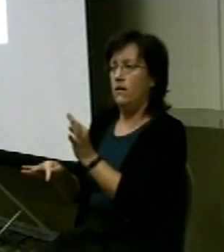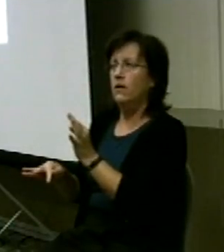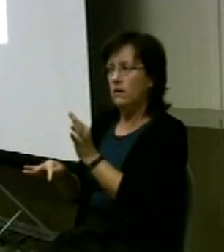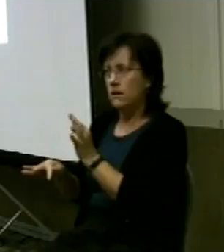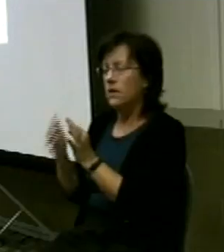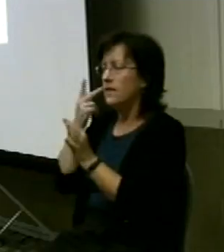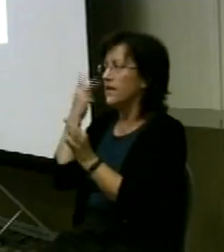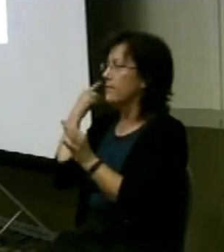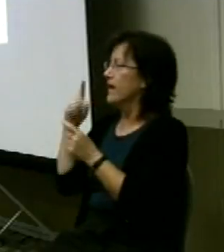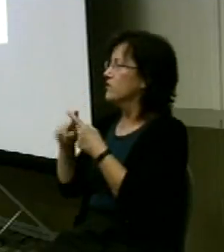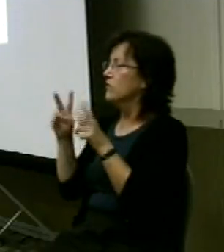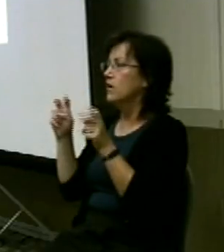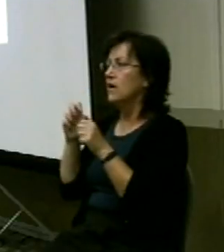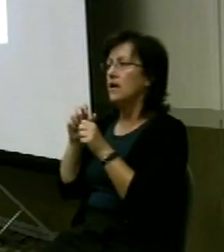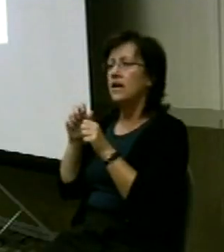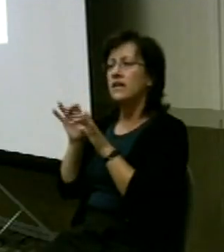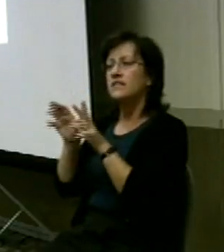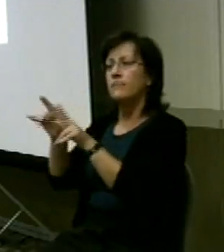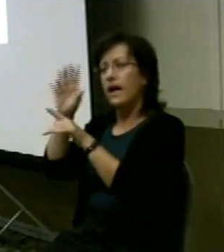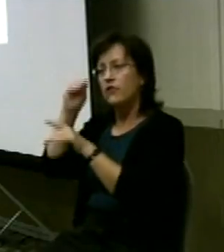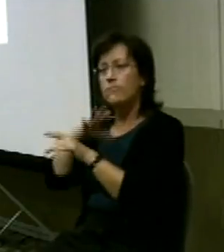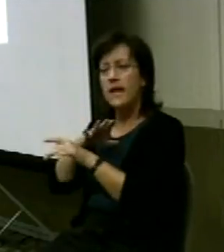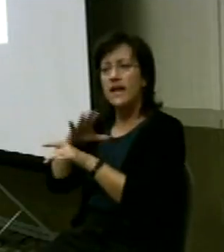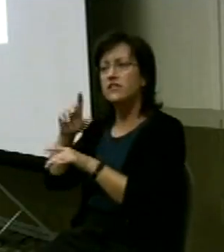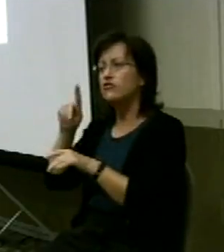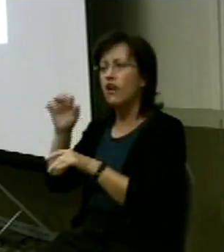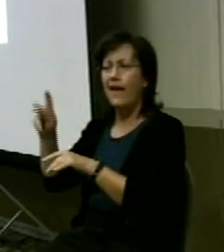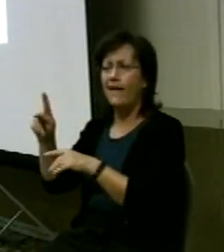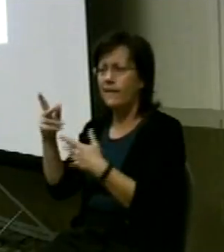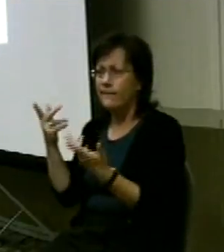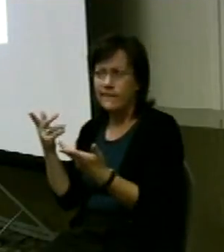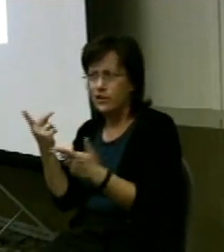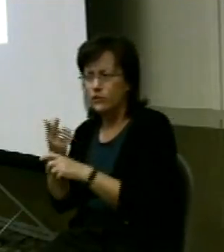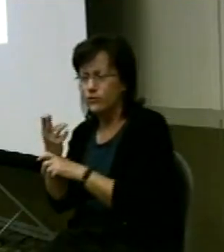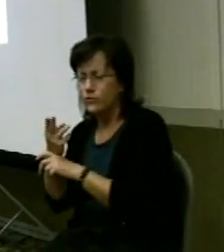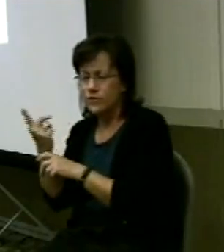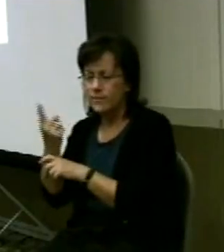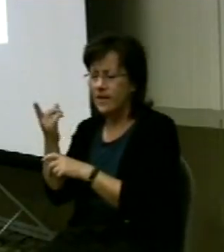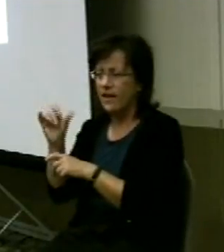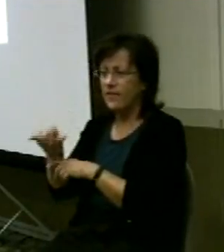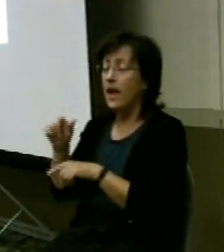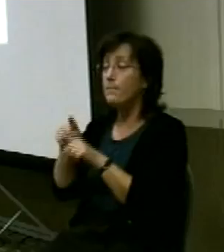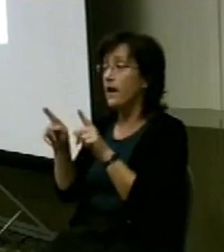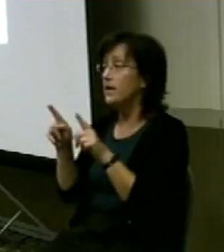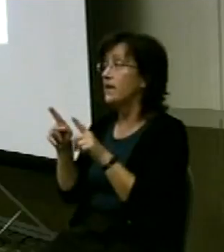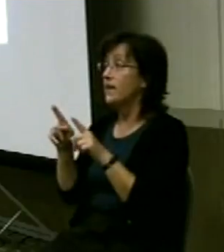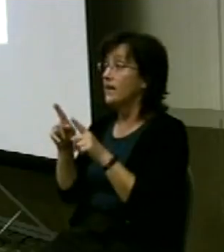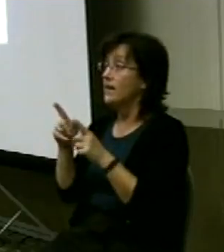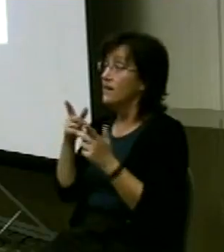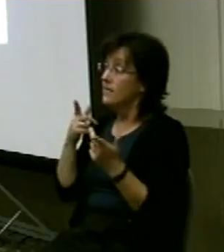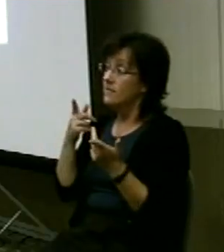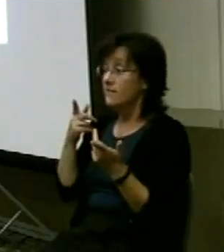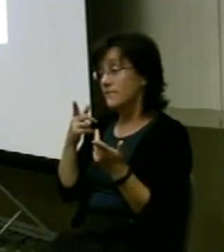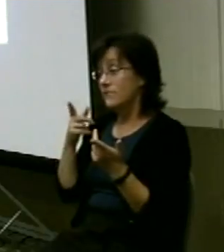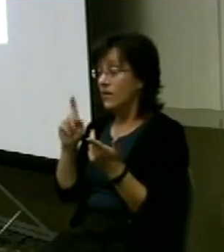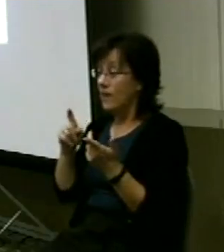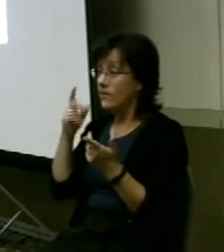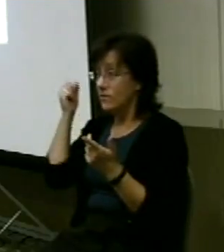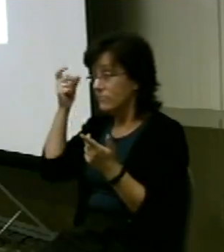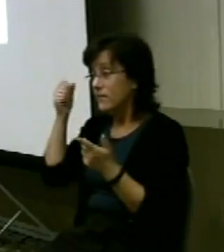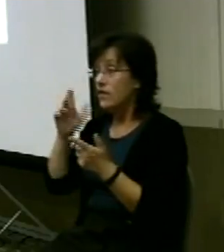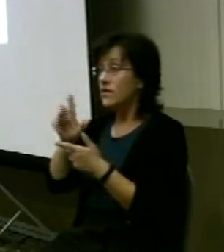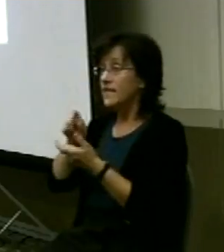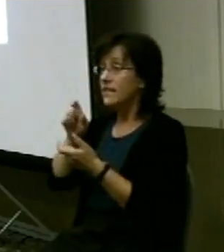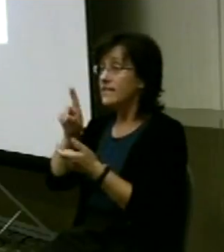that Spider-Man track, use something like that. But again, understand that the compromise to that is that your data is not going to be as